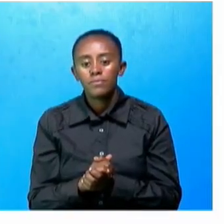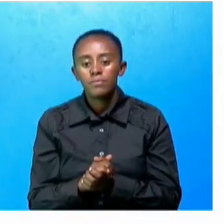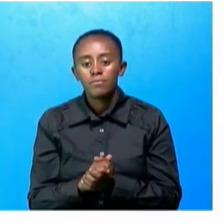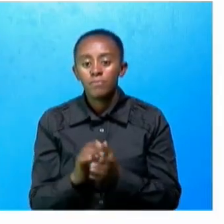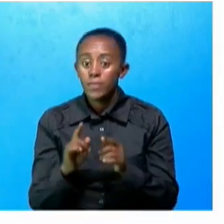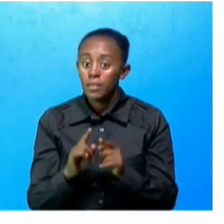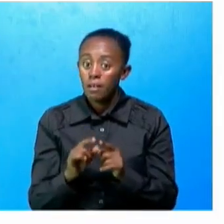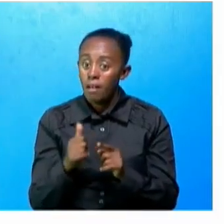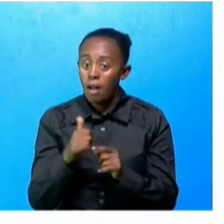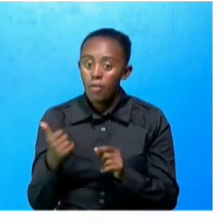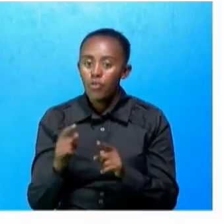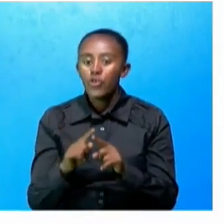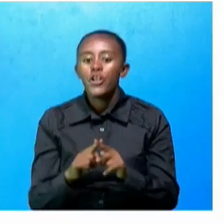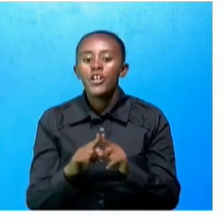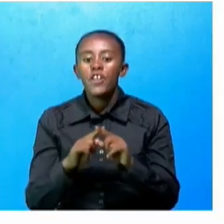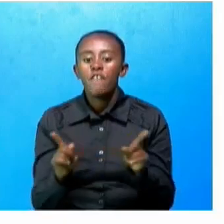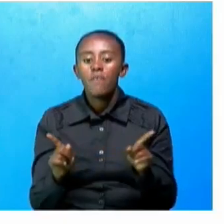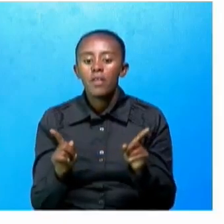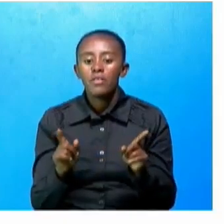difference of